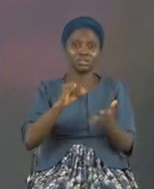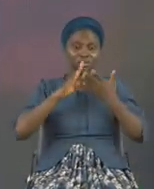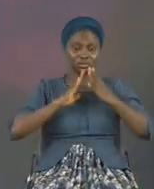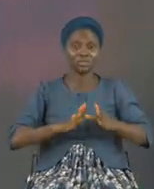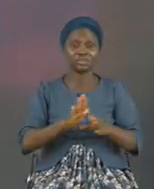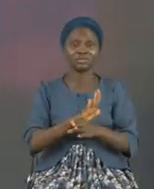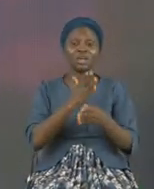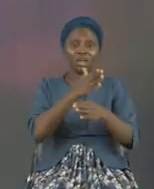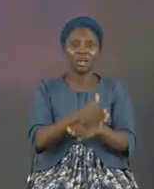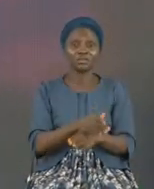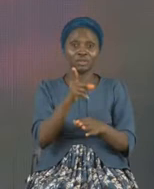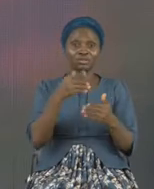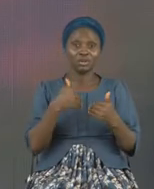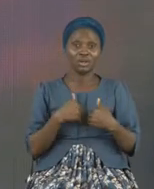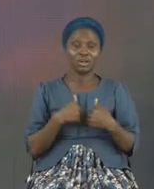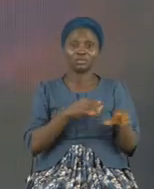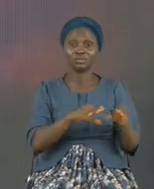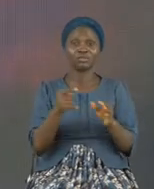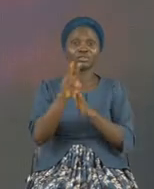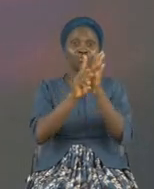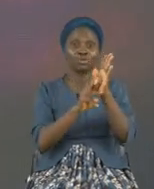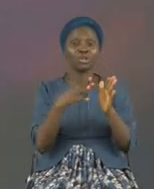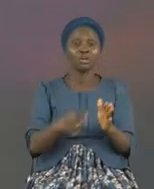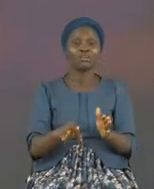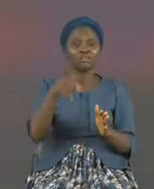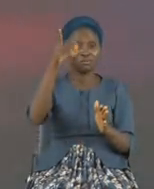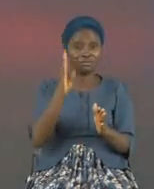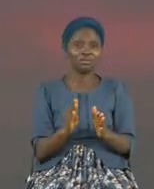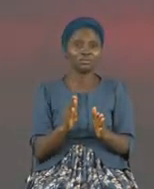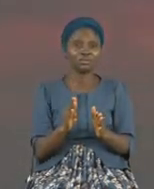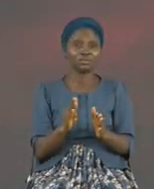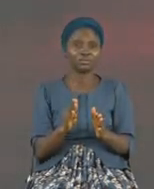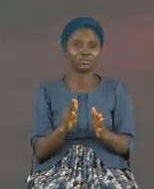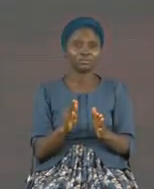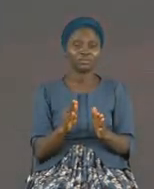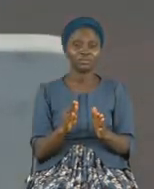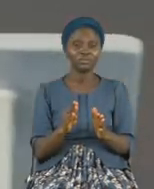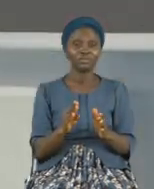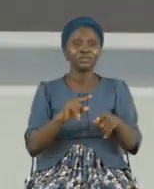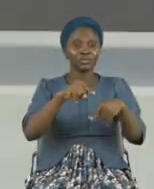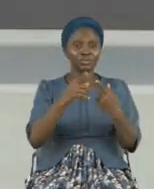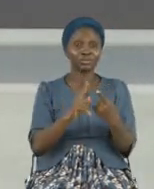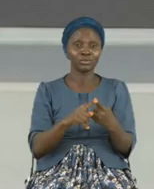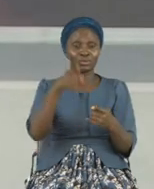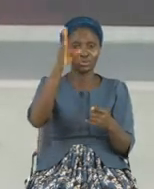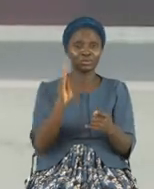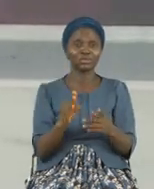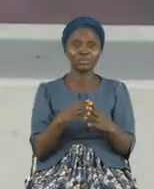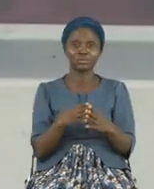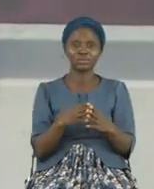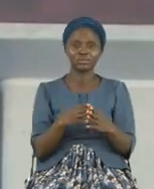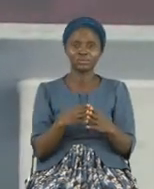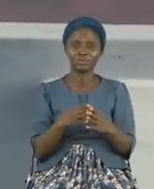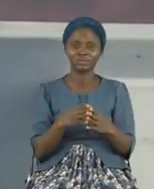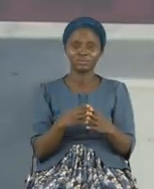done the will of God. You don't ever go to God and be asking, Lord, did I do anything wrong? Did I do anything? You will know if you've done